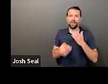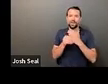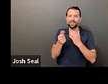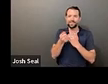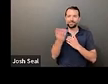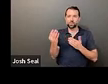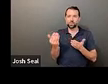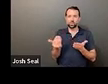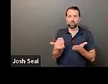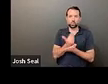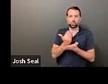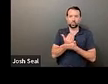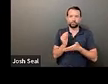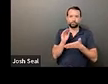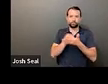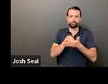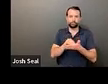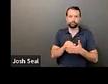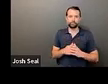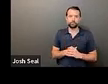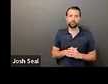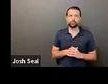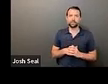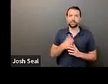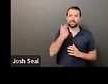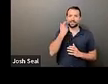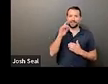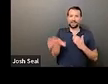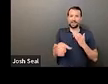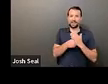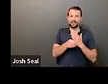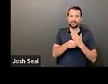year. And remember when I first started talking about this document, I